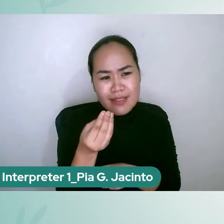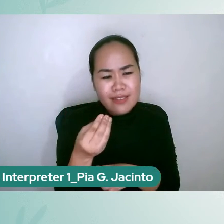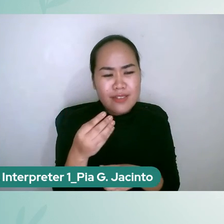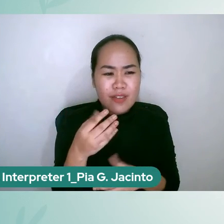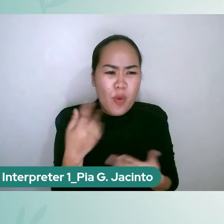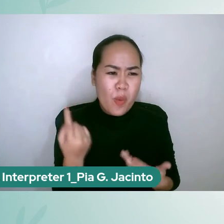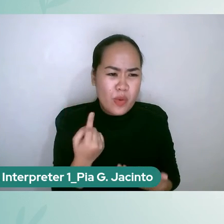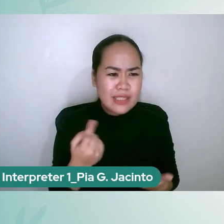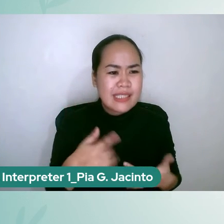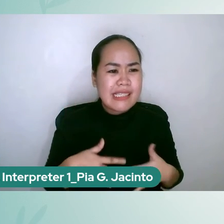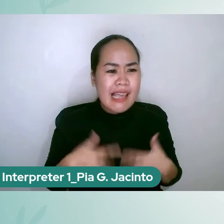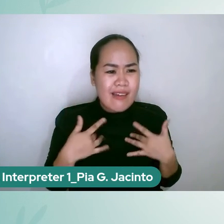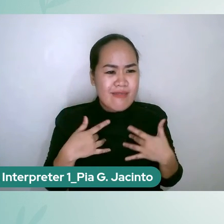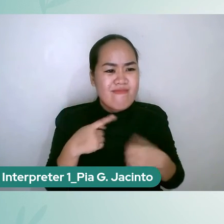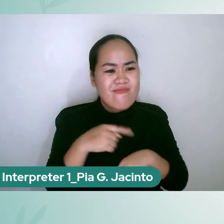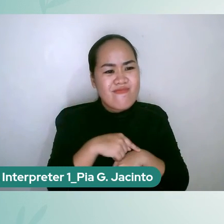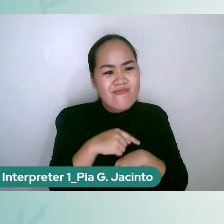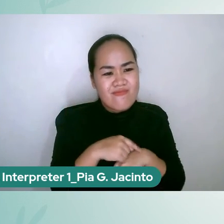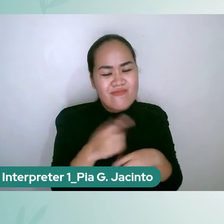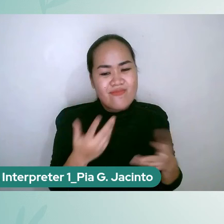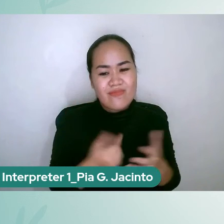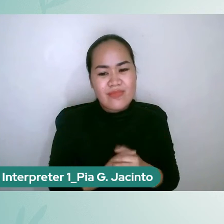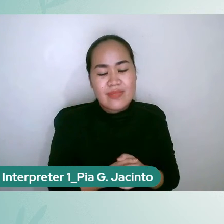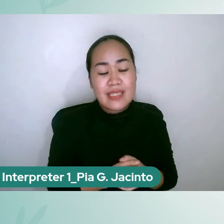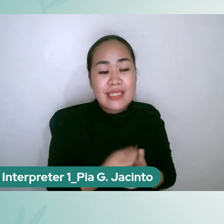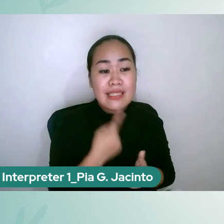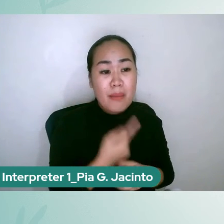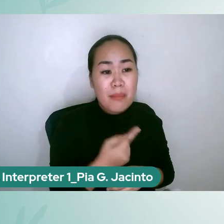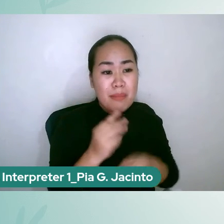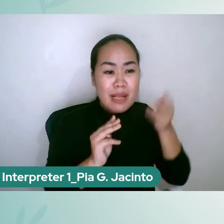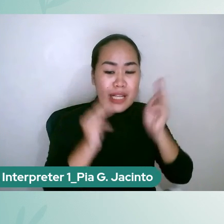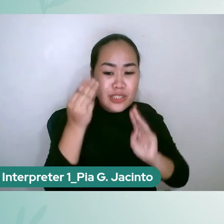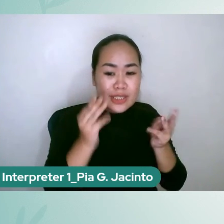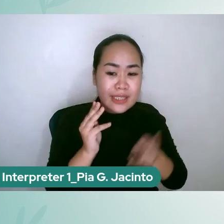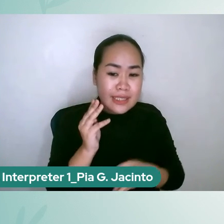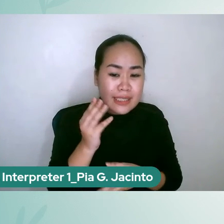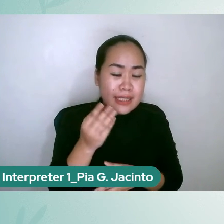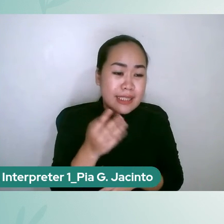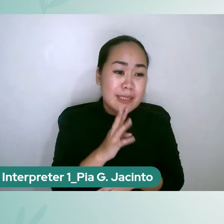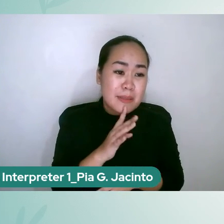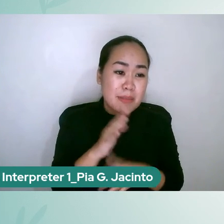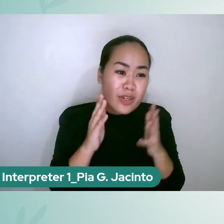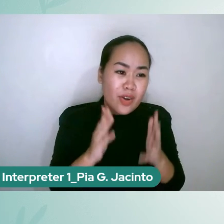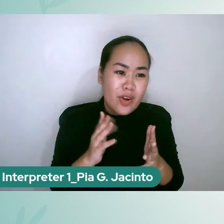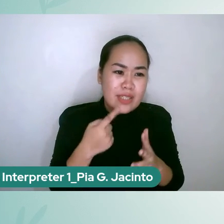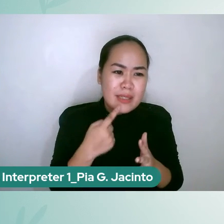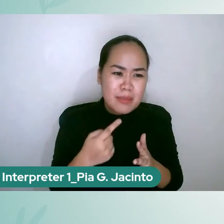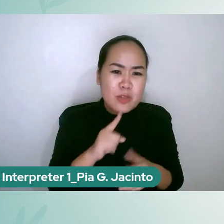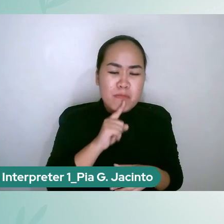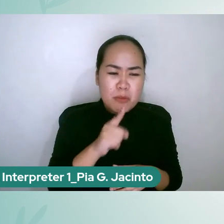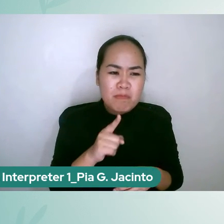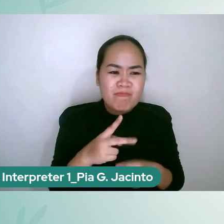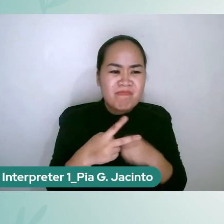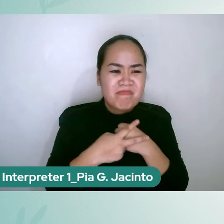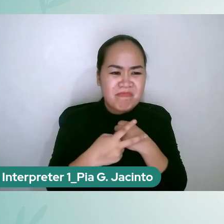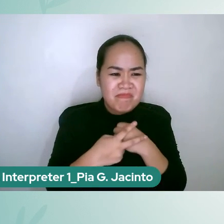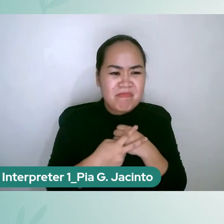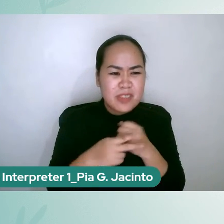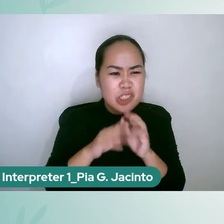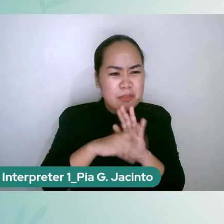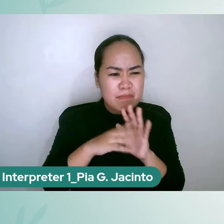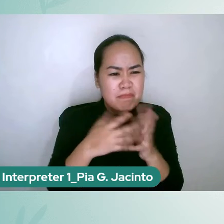So as mentioned by the Malaysian experience, it is also cost saving. The importance of